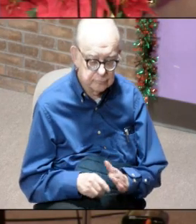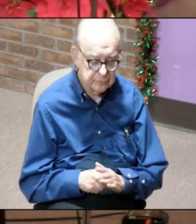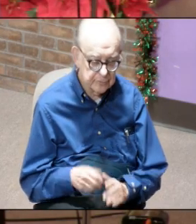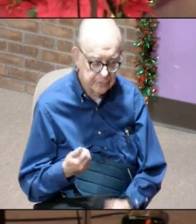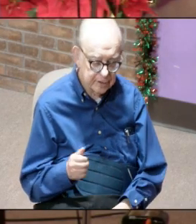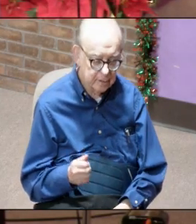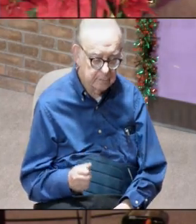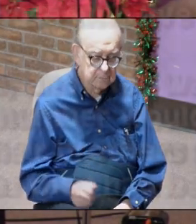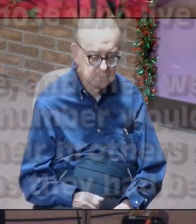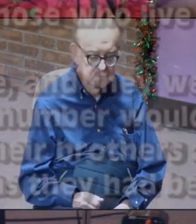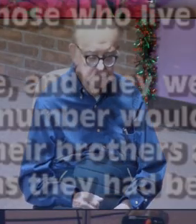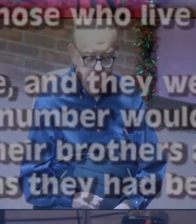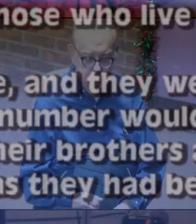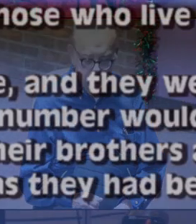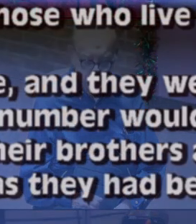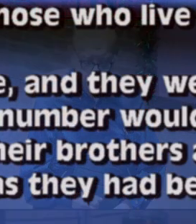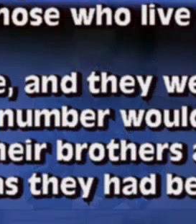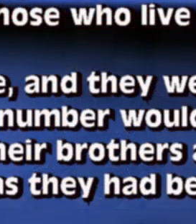please?